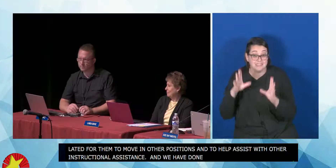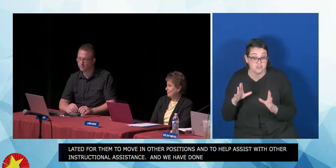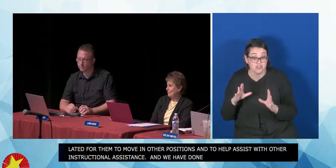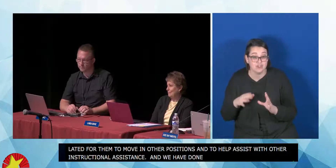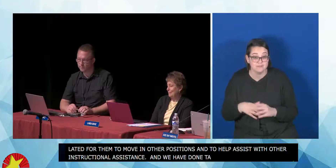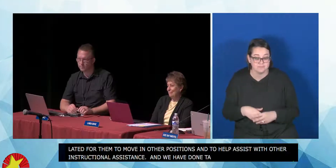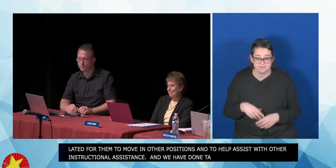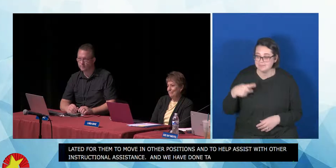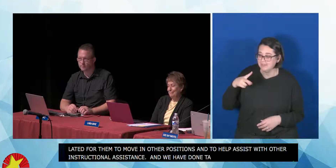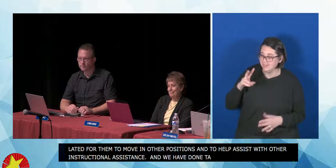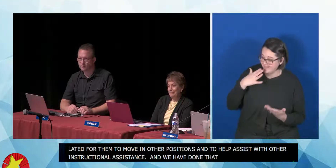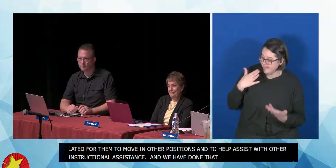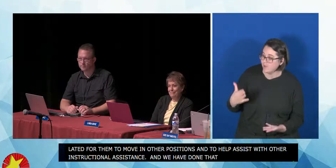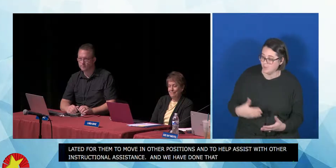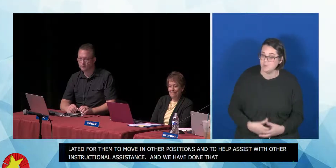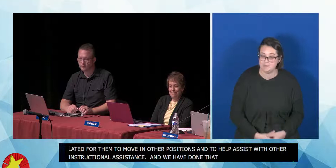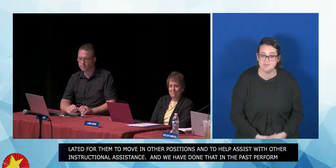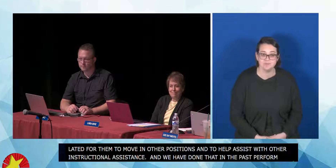Thank you.